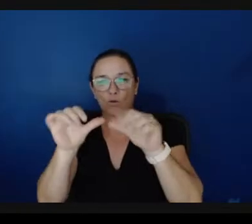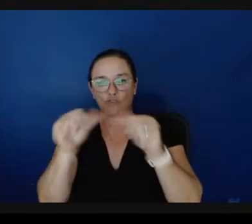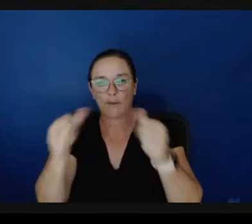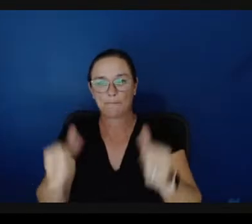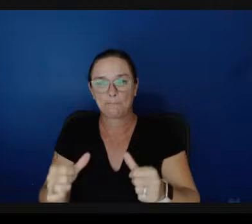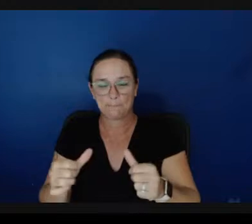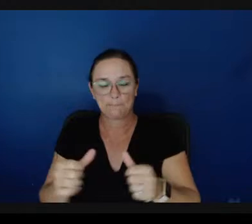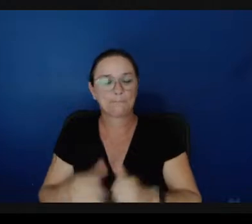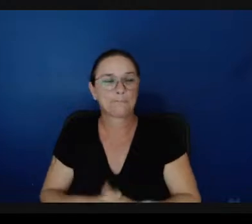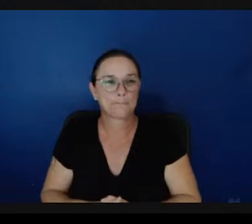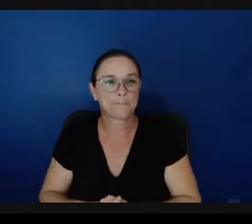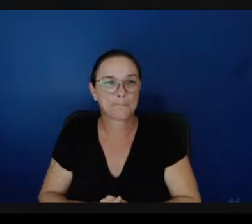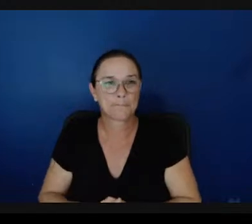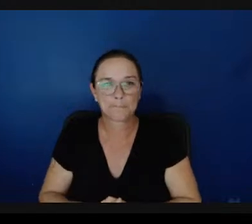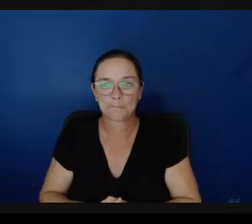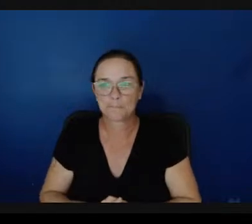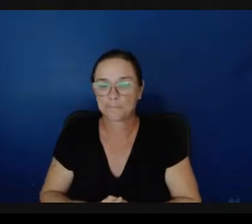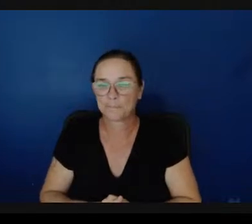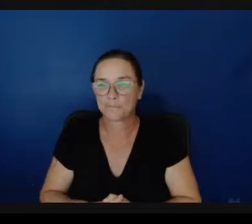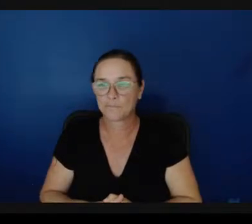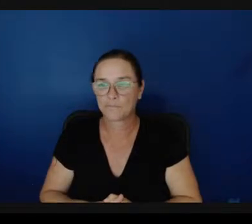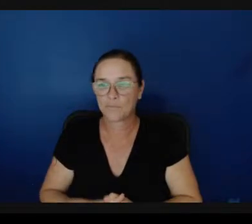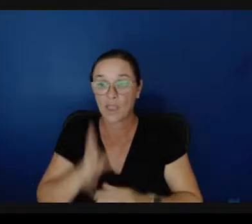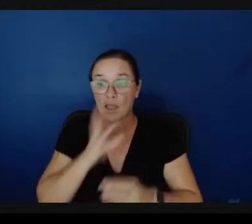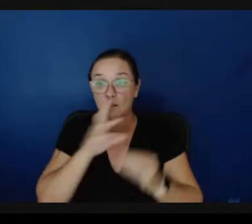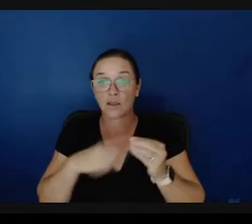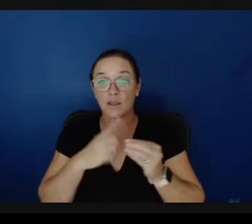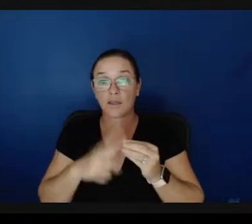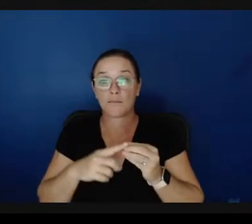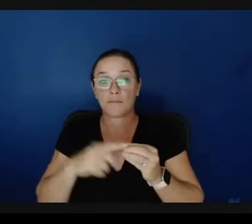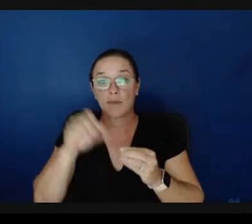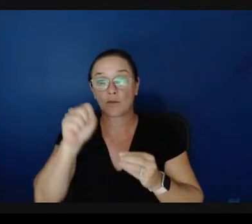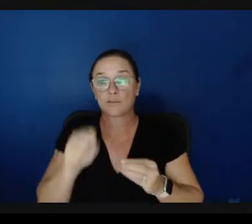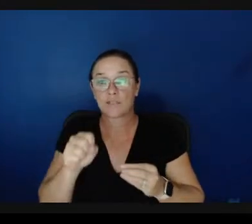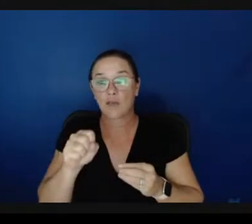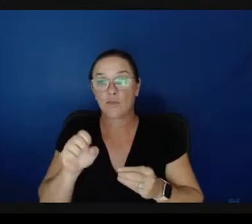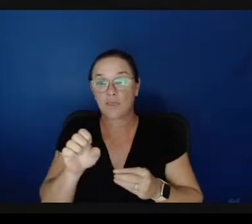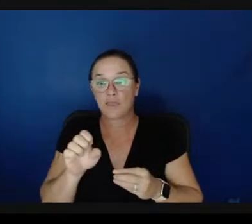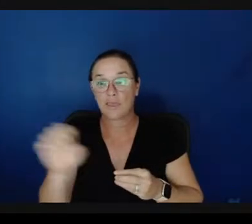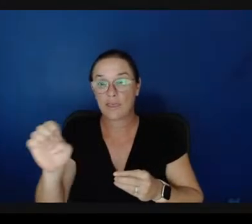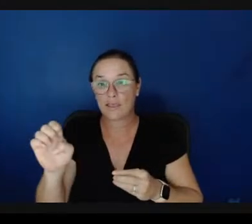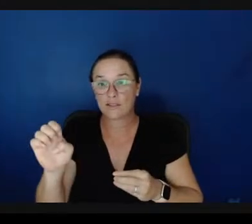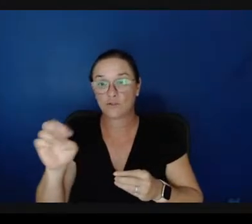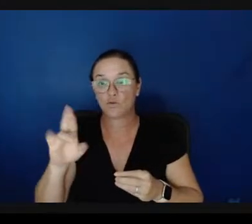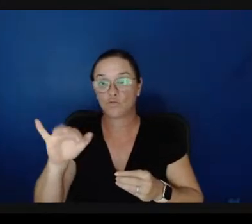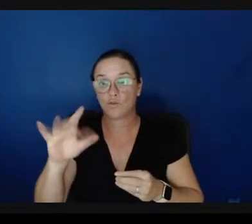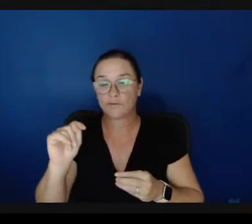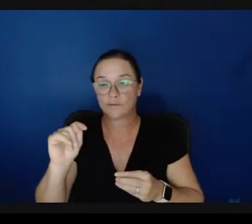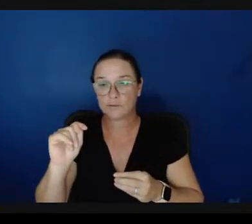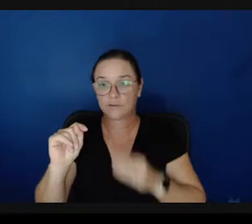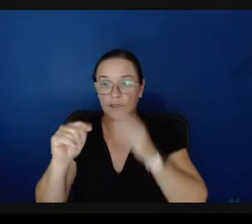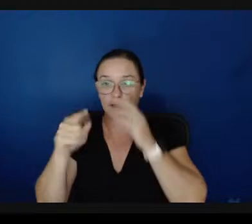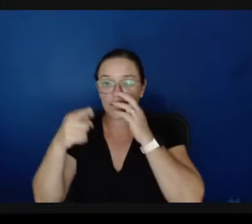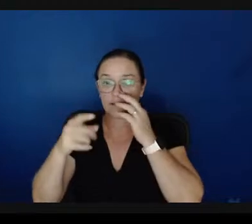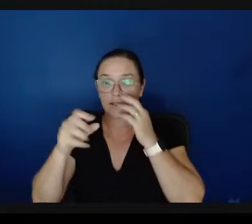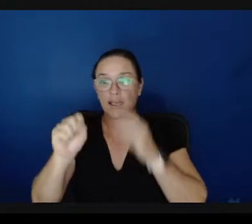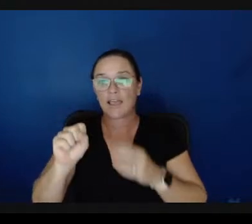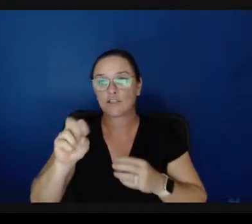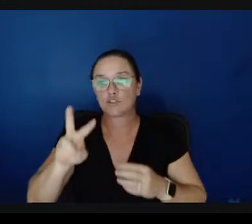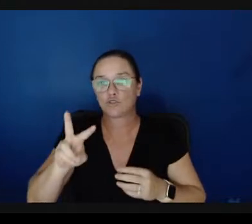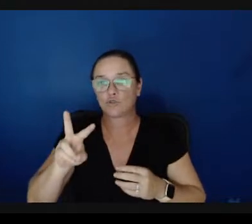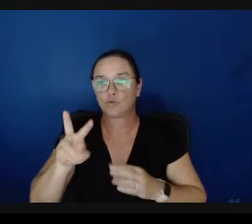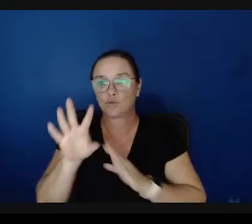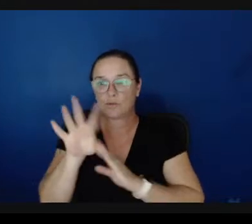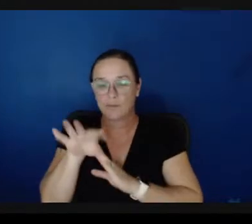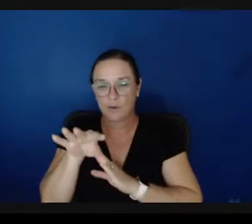see. So speaking of the southeast rift, we have that camera there as well. So here is the S2 camera